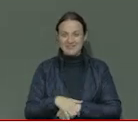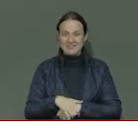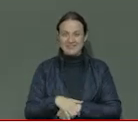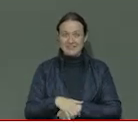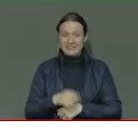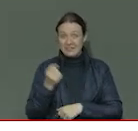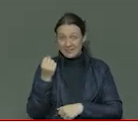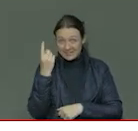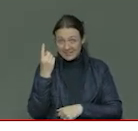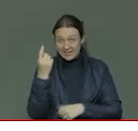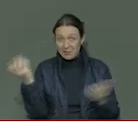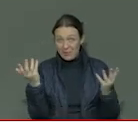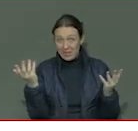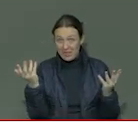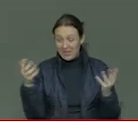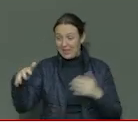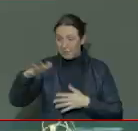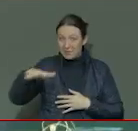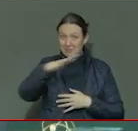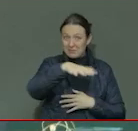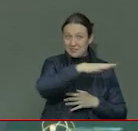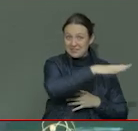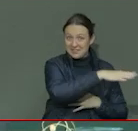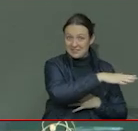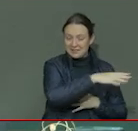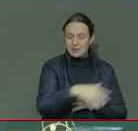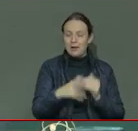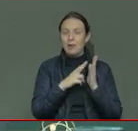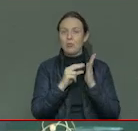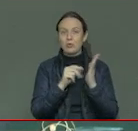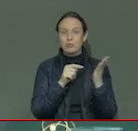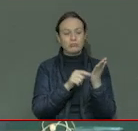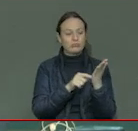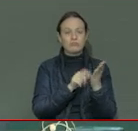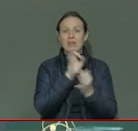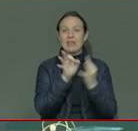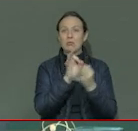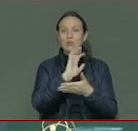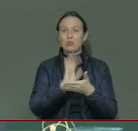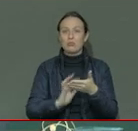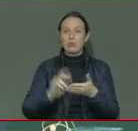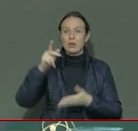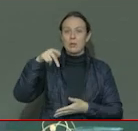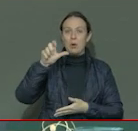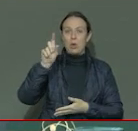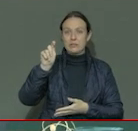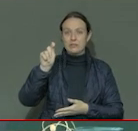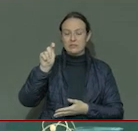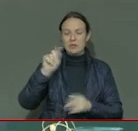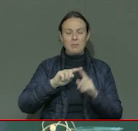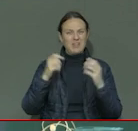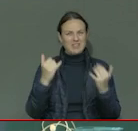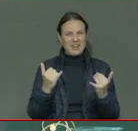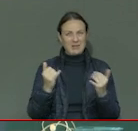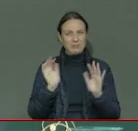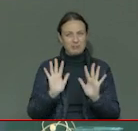the setting? Now, in your notes, I know it shows you the plot, But I think it makes more sense for us to go